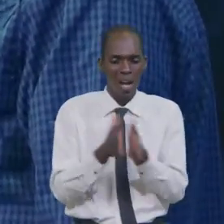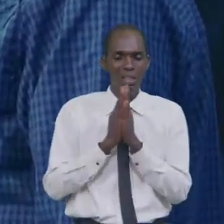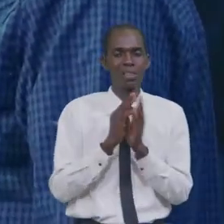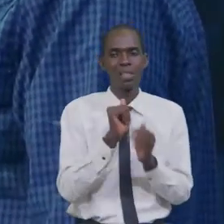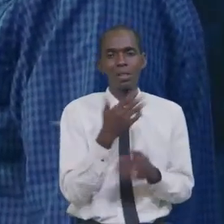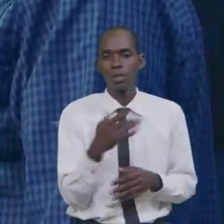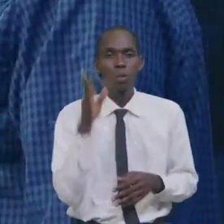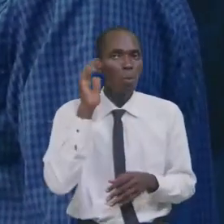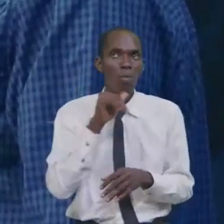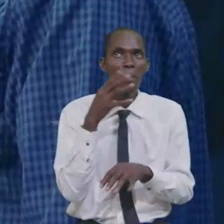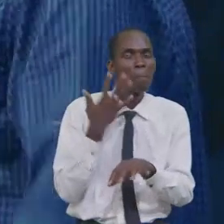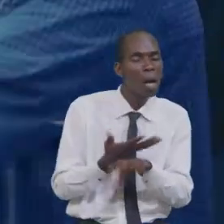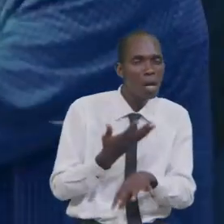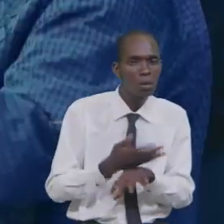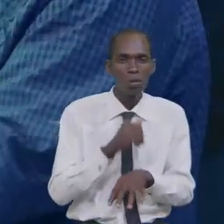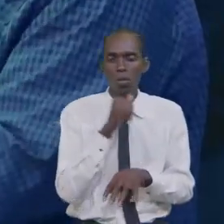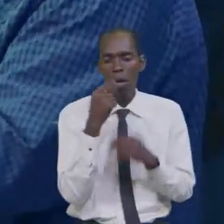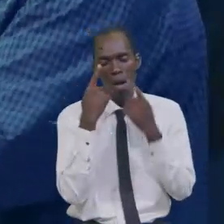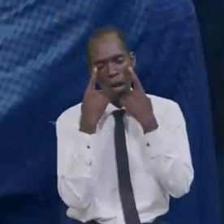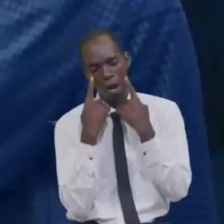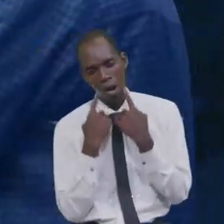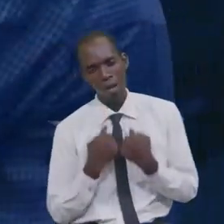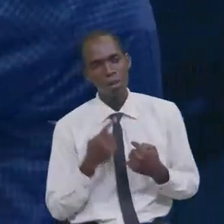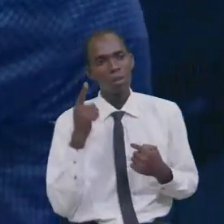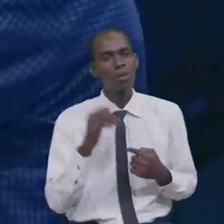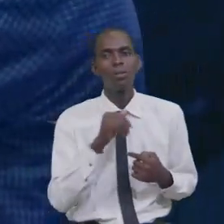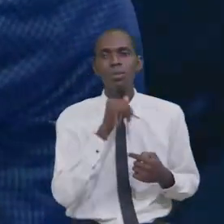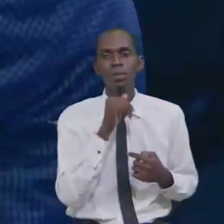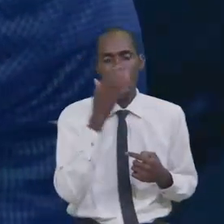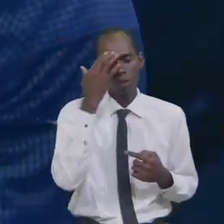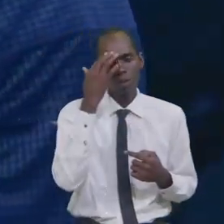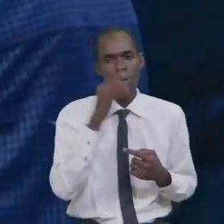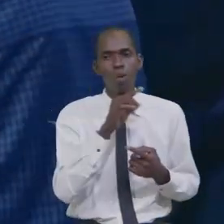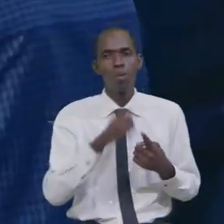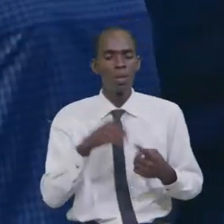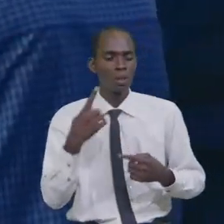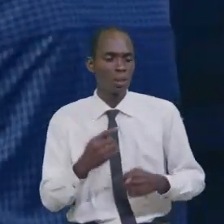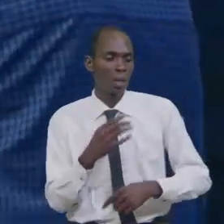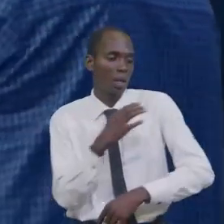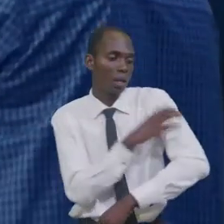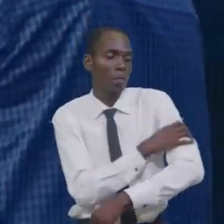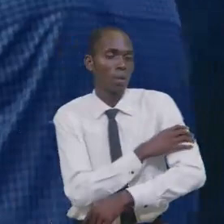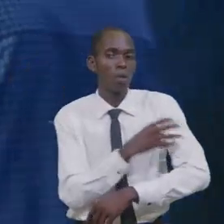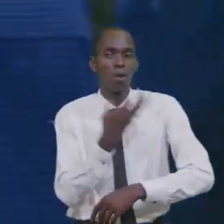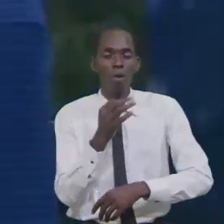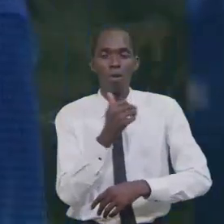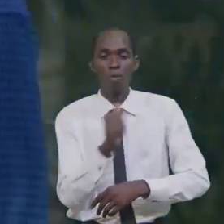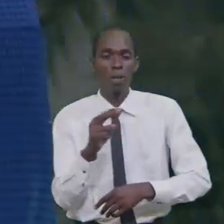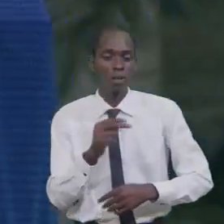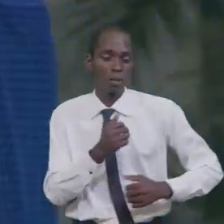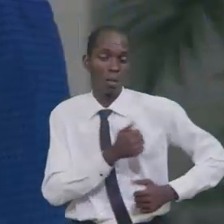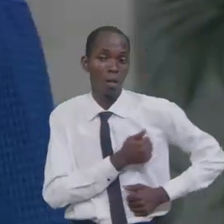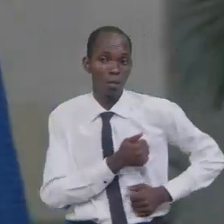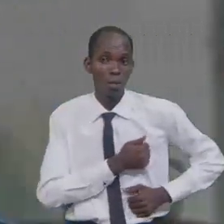beg. You will not cry. You know, when the captain of an army or the military government wants